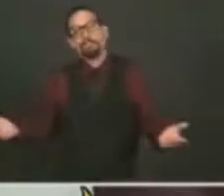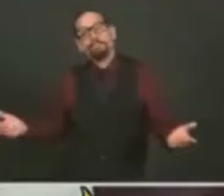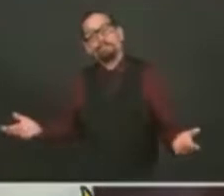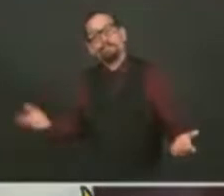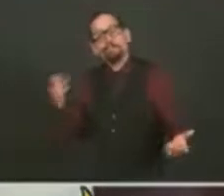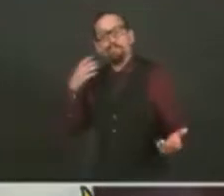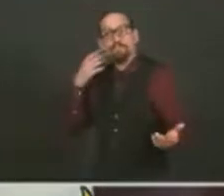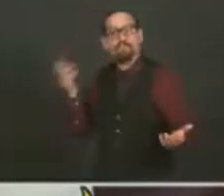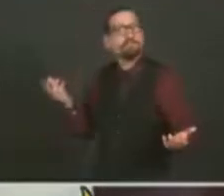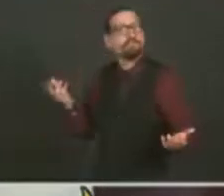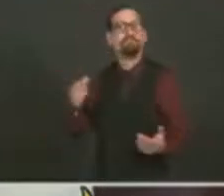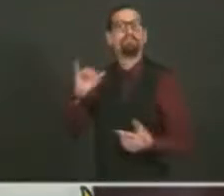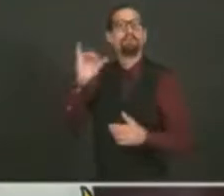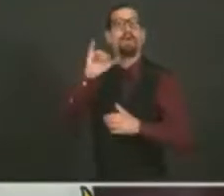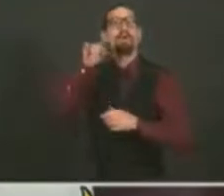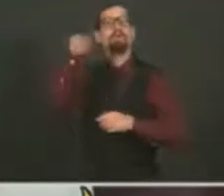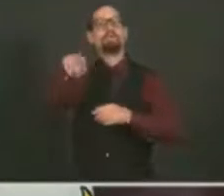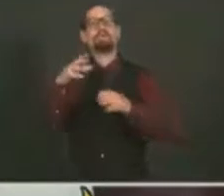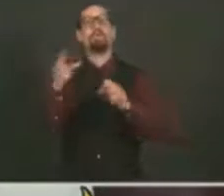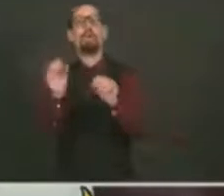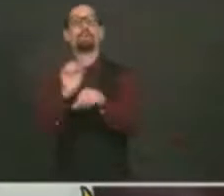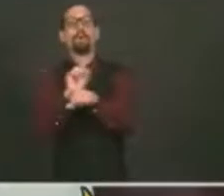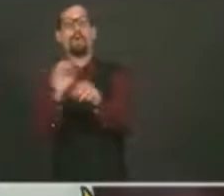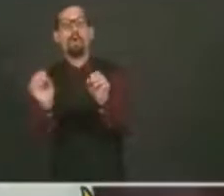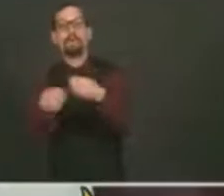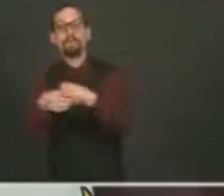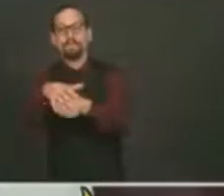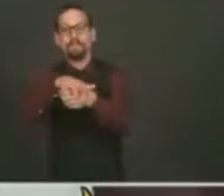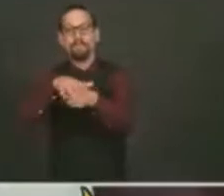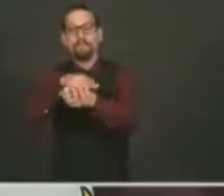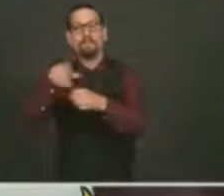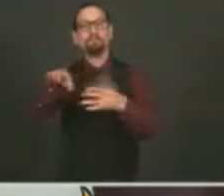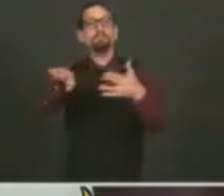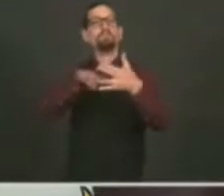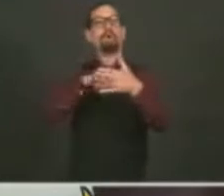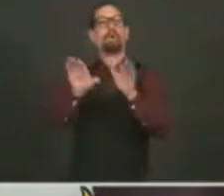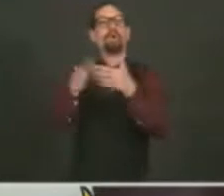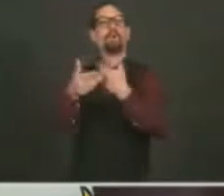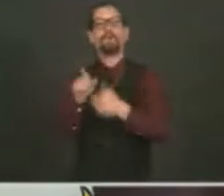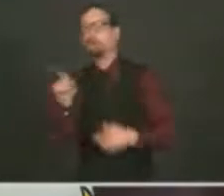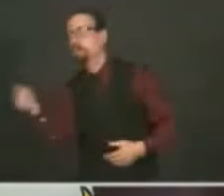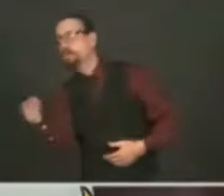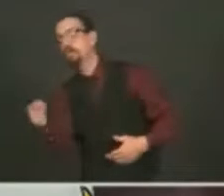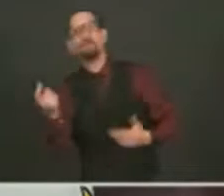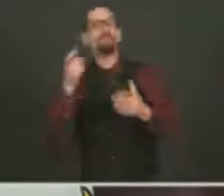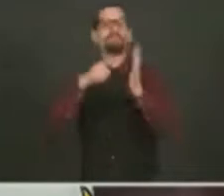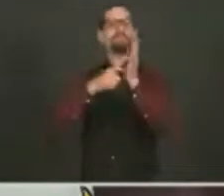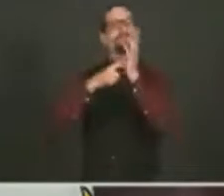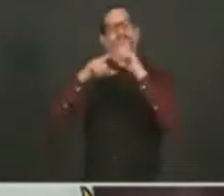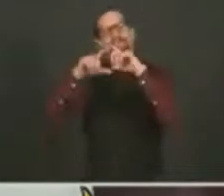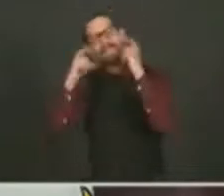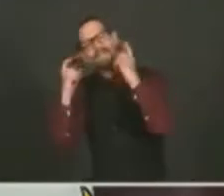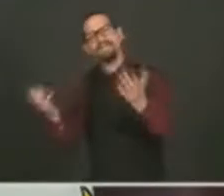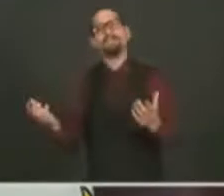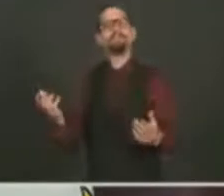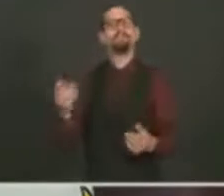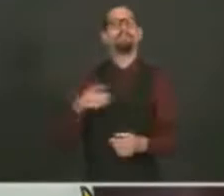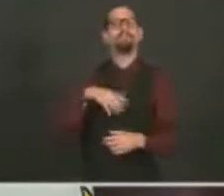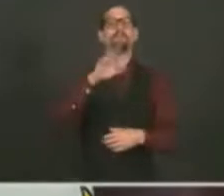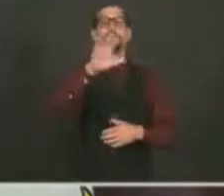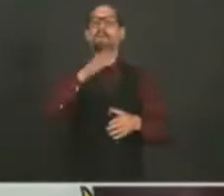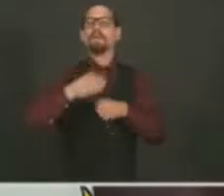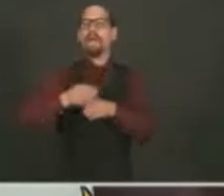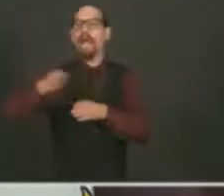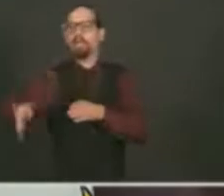office, a small barbecue among your neighbors, these are all the things where we're close together, sharing food,